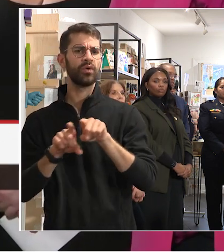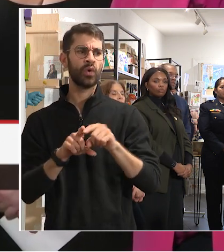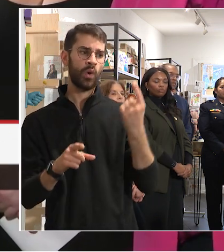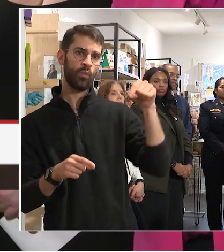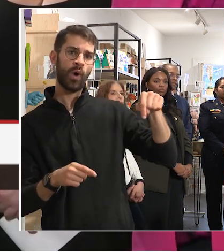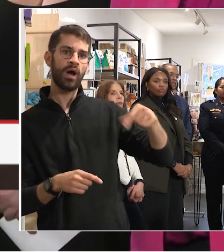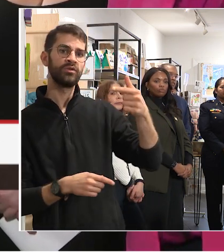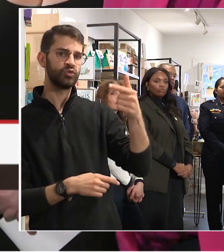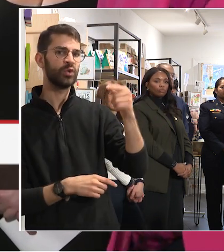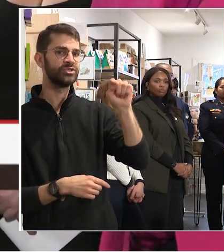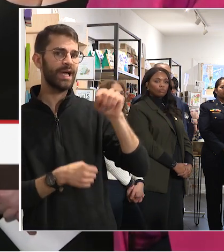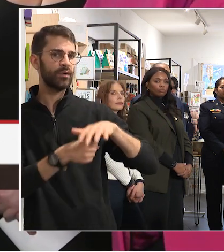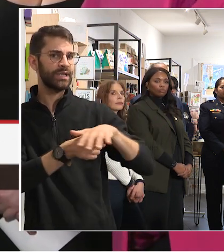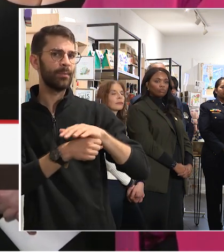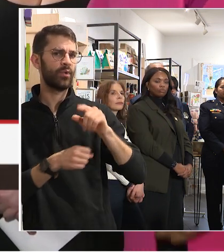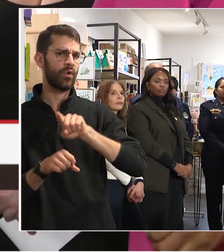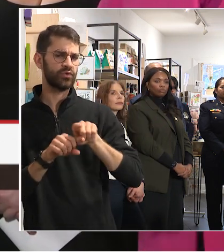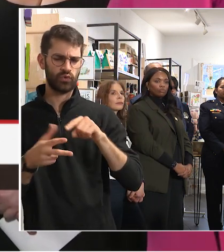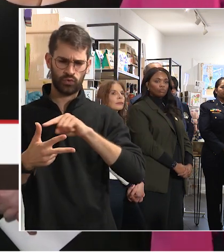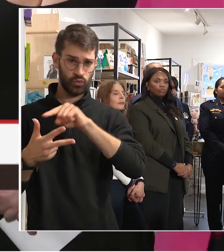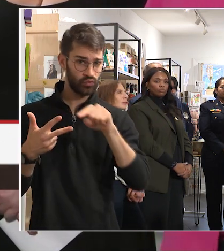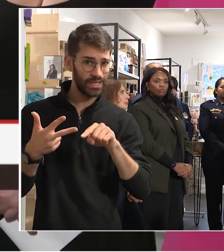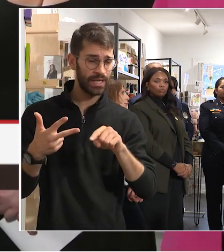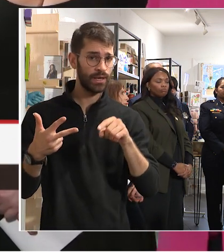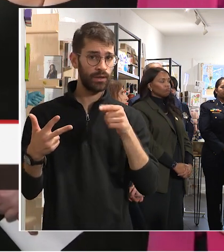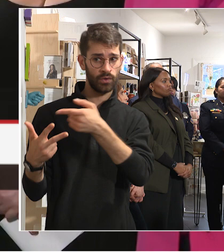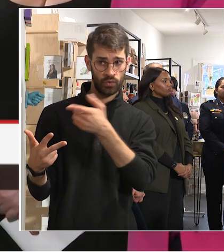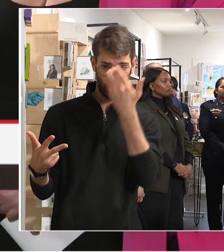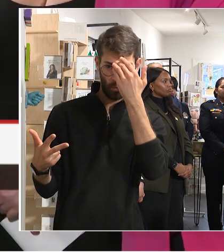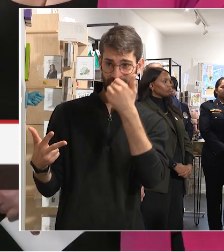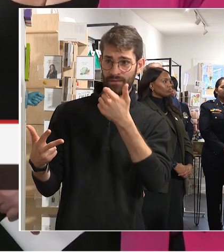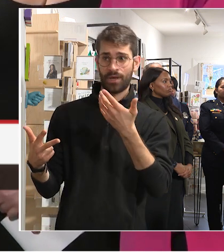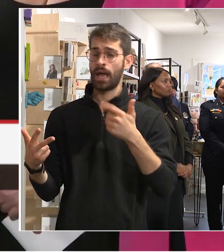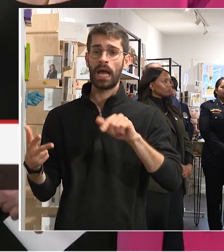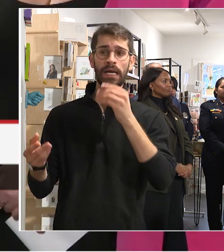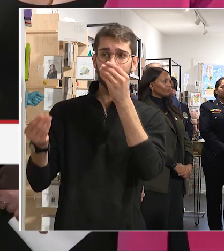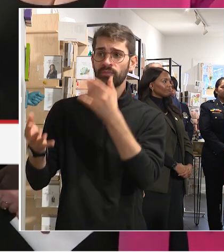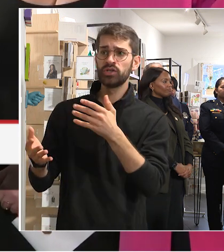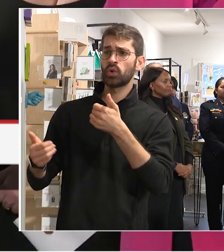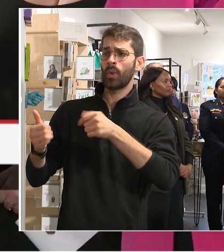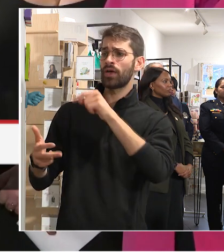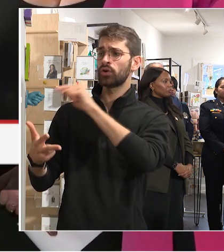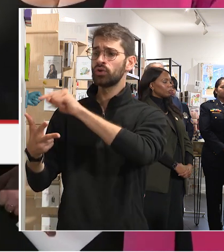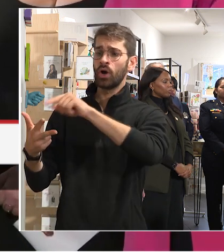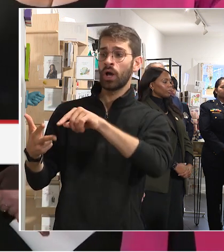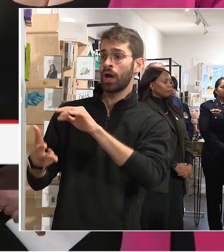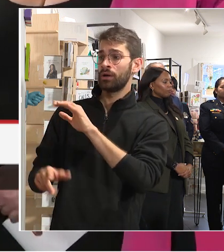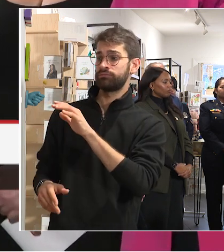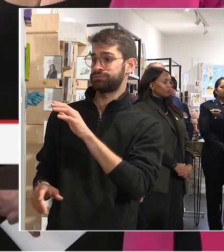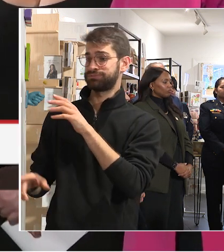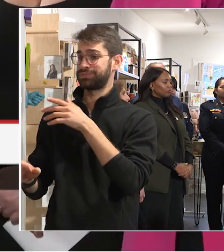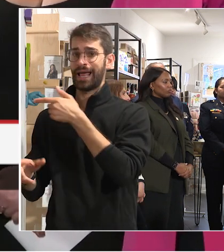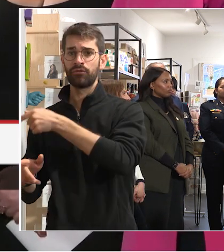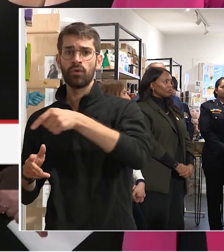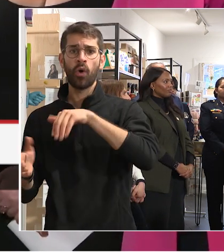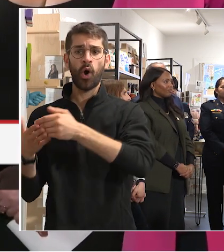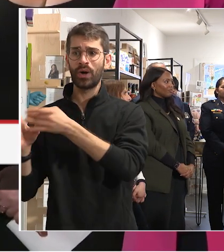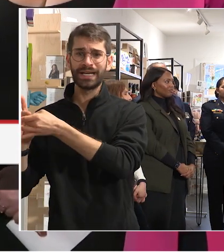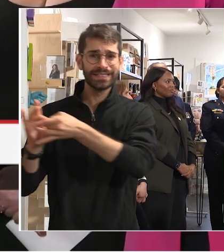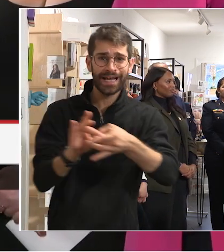in the Georgetown neighborhood. Is there any information on this is a connected crime spree or burglary spree you're dealing with?